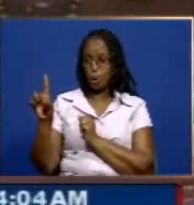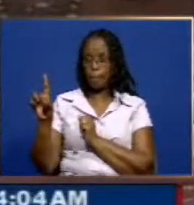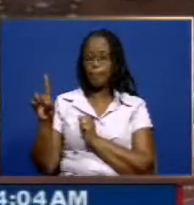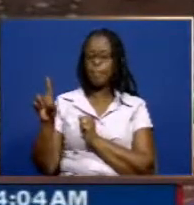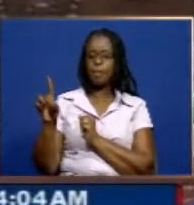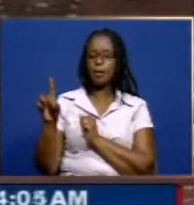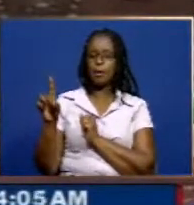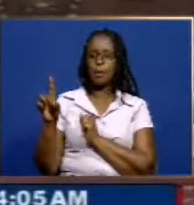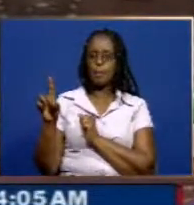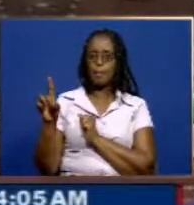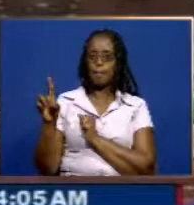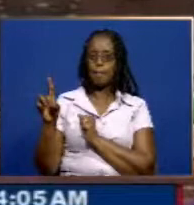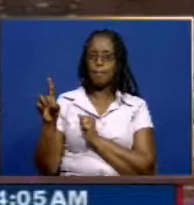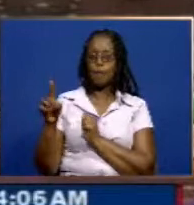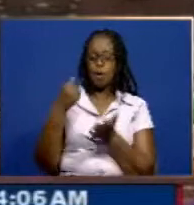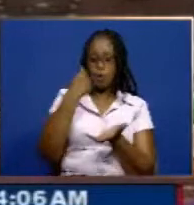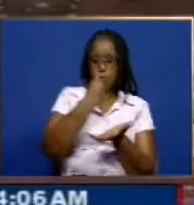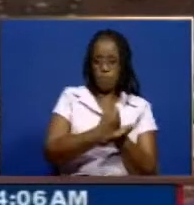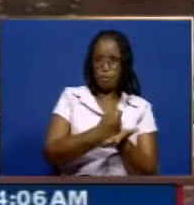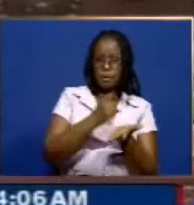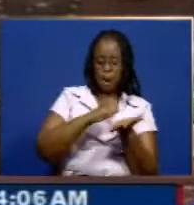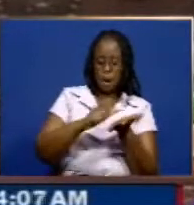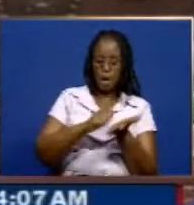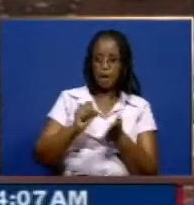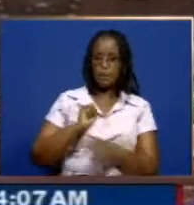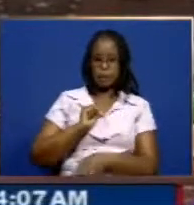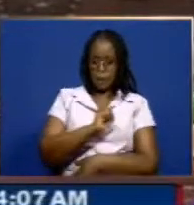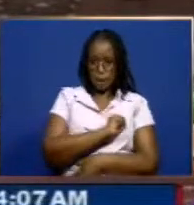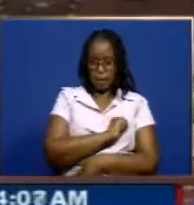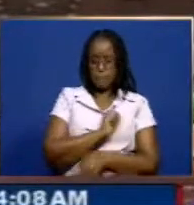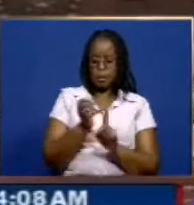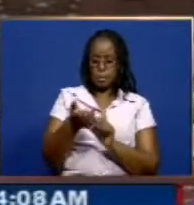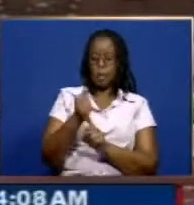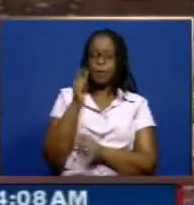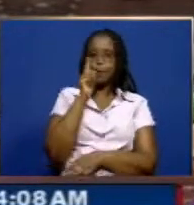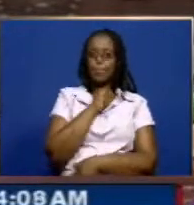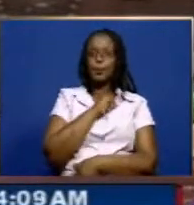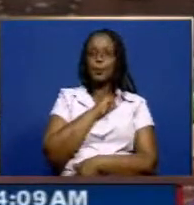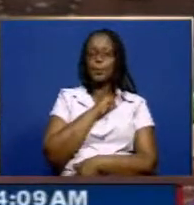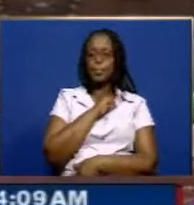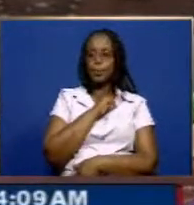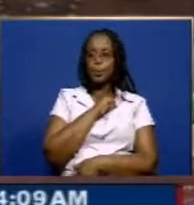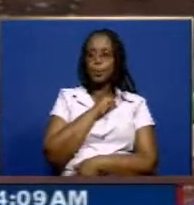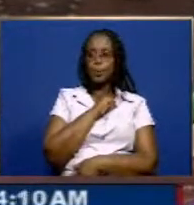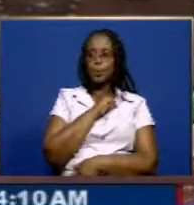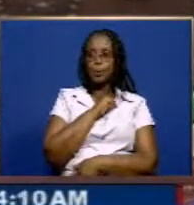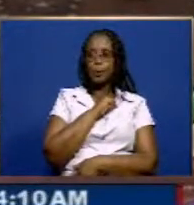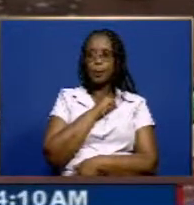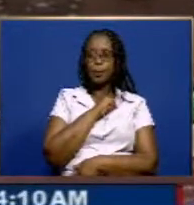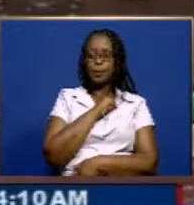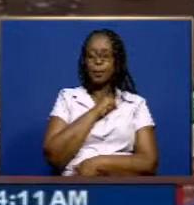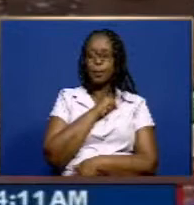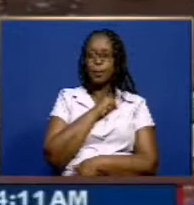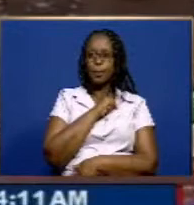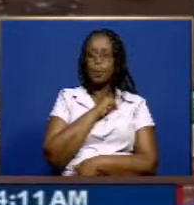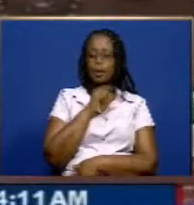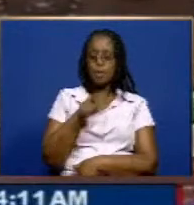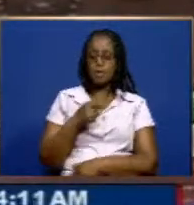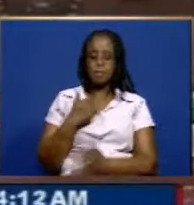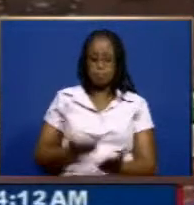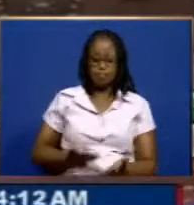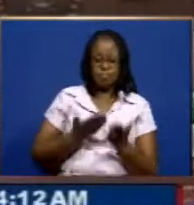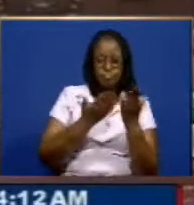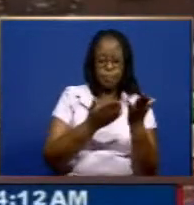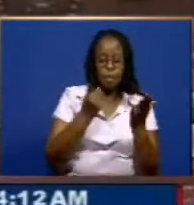the office of the clerk of the Senate on the same date, be served to the council for the